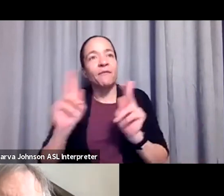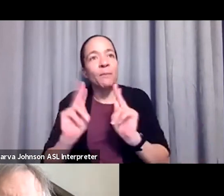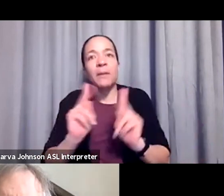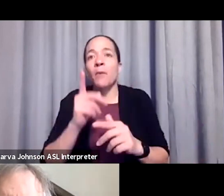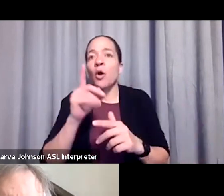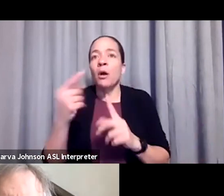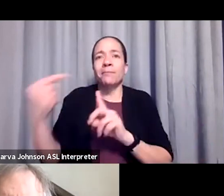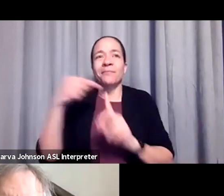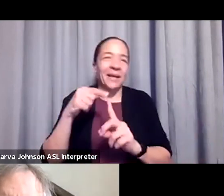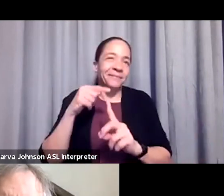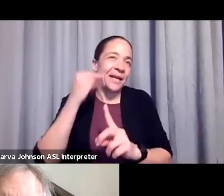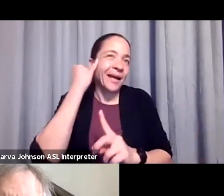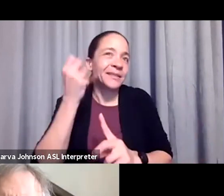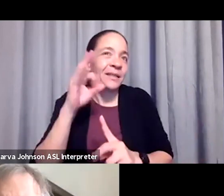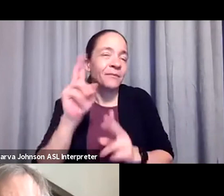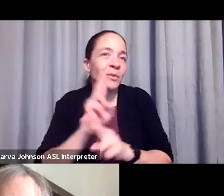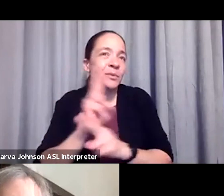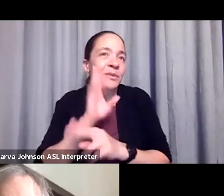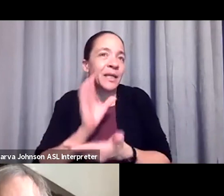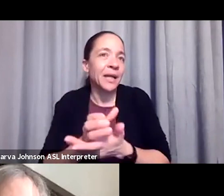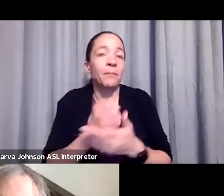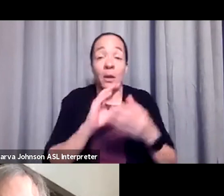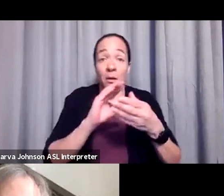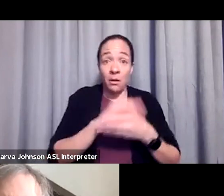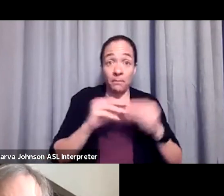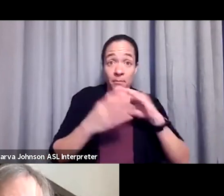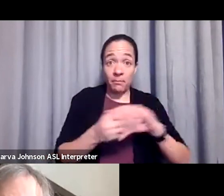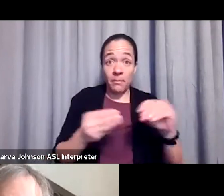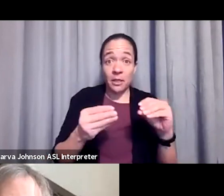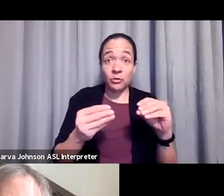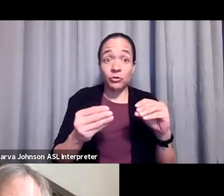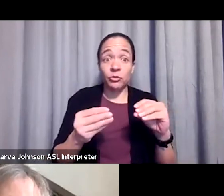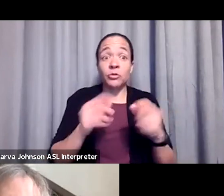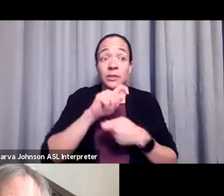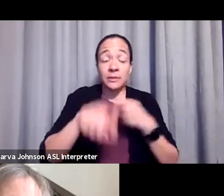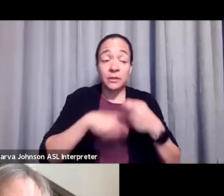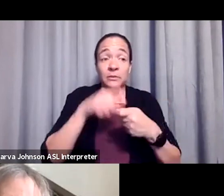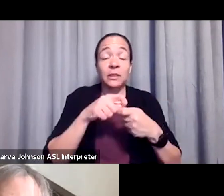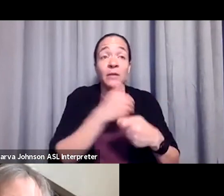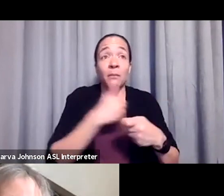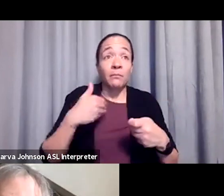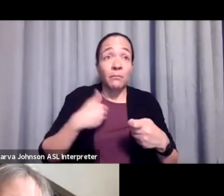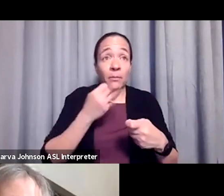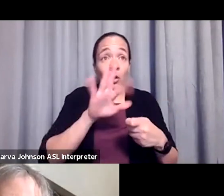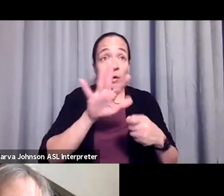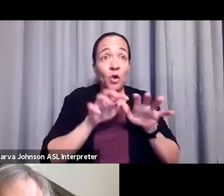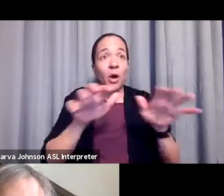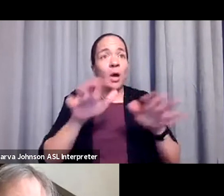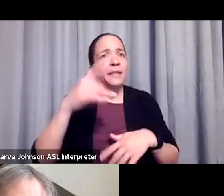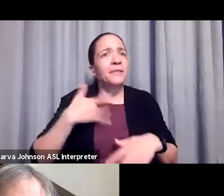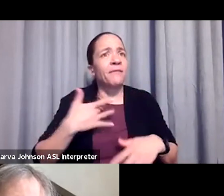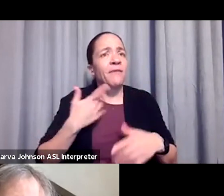imagery, different messages that specific members of your audience would find important, for example,